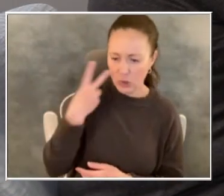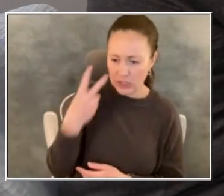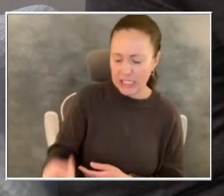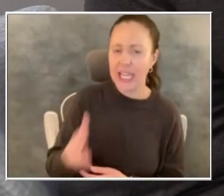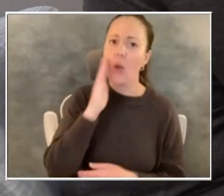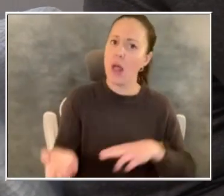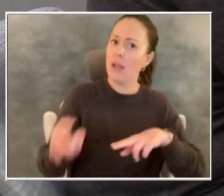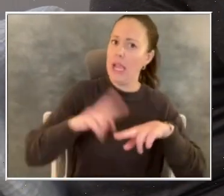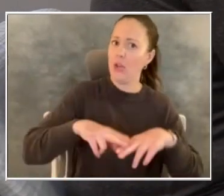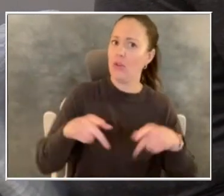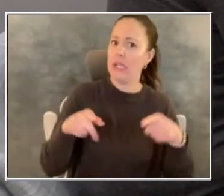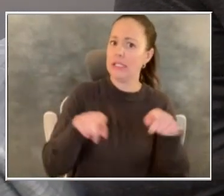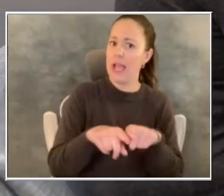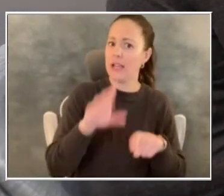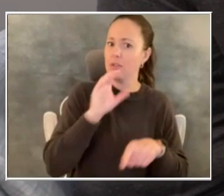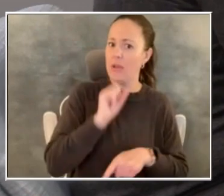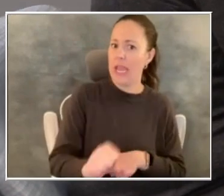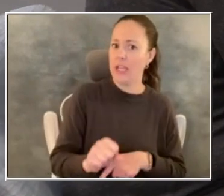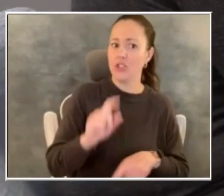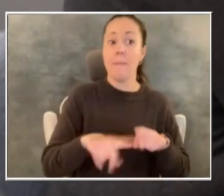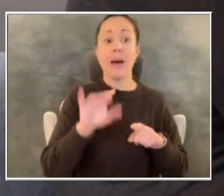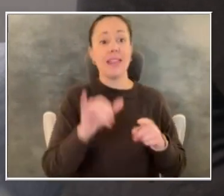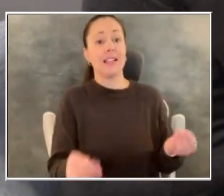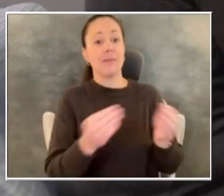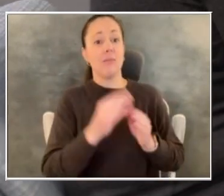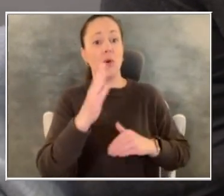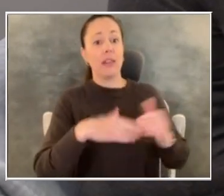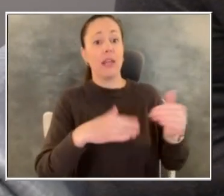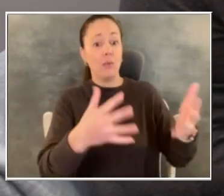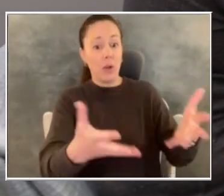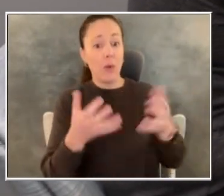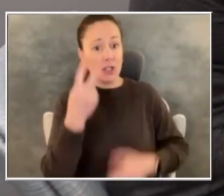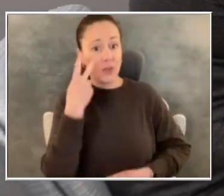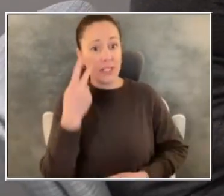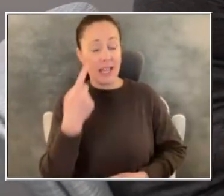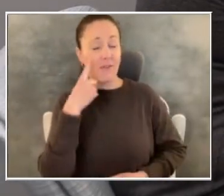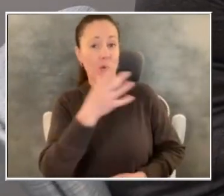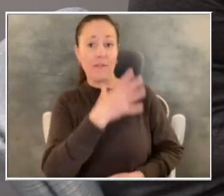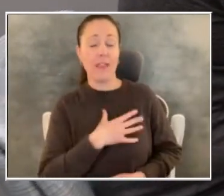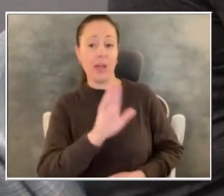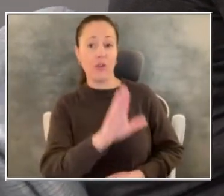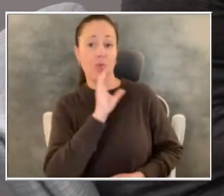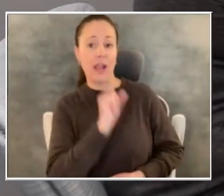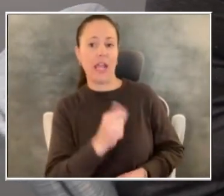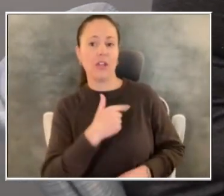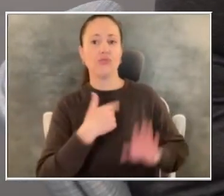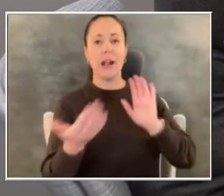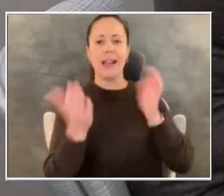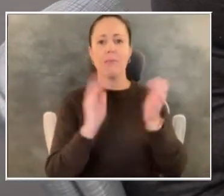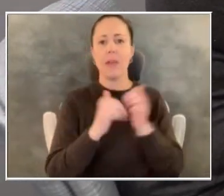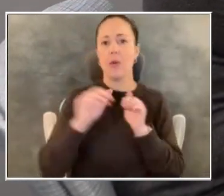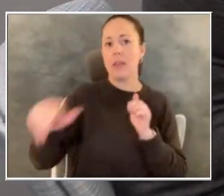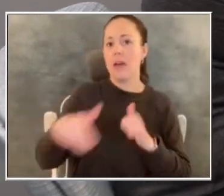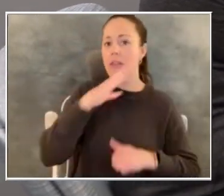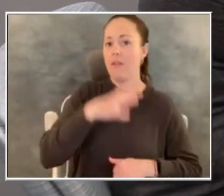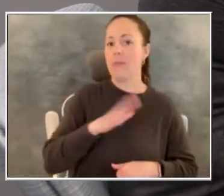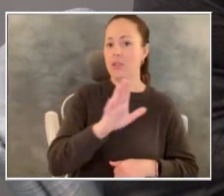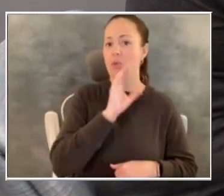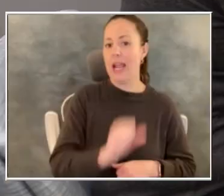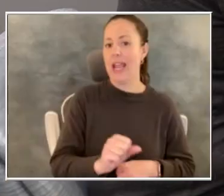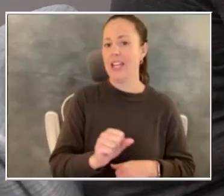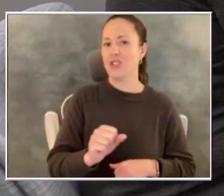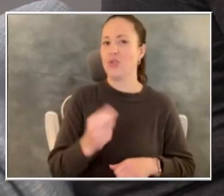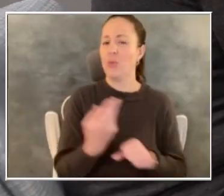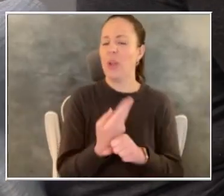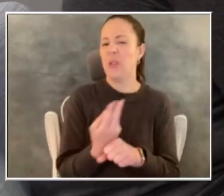we'd want to see for a female your age. So when I take your score and compare it to other females your age, we use 2 different calculators